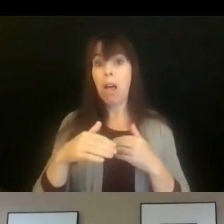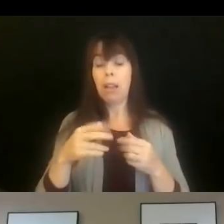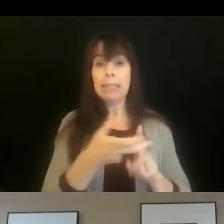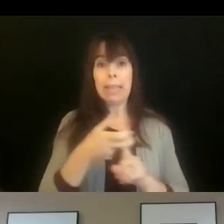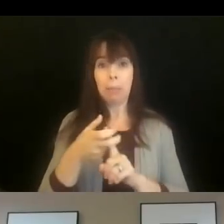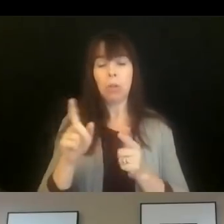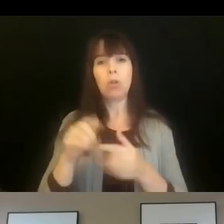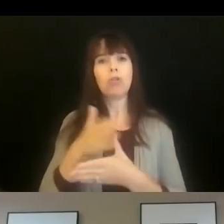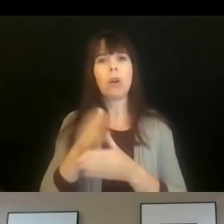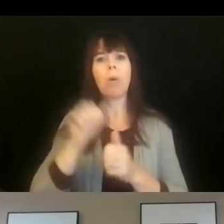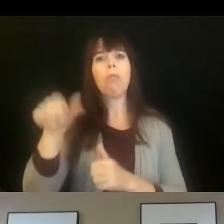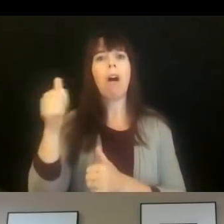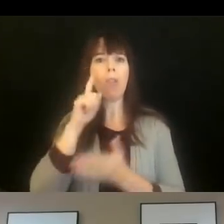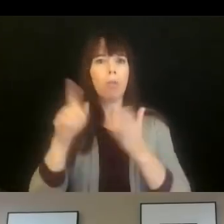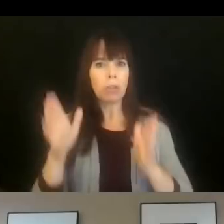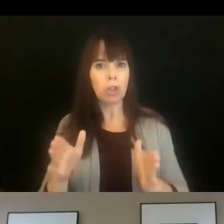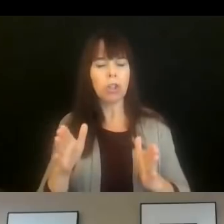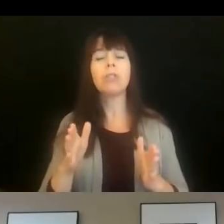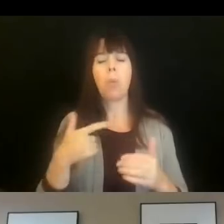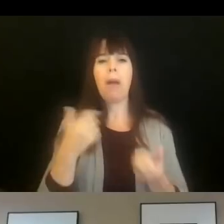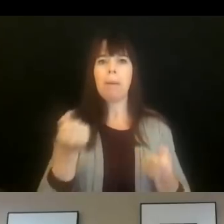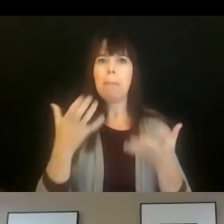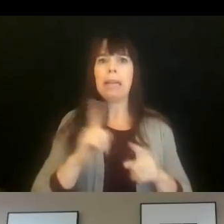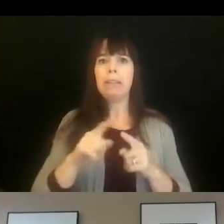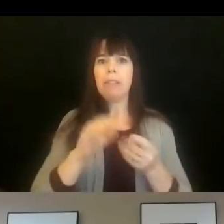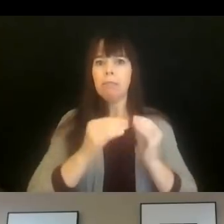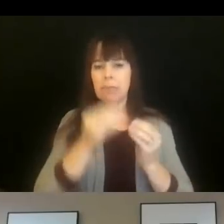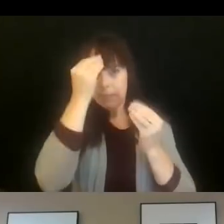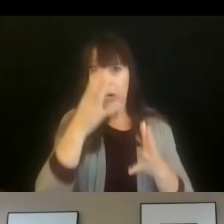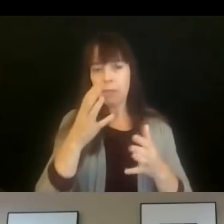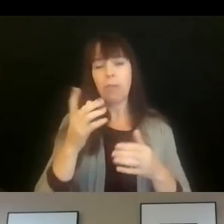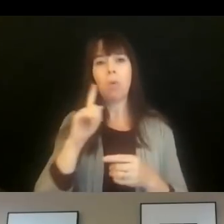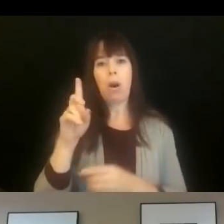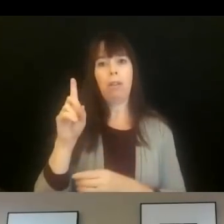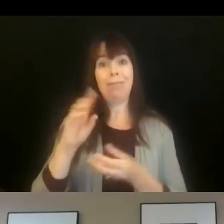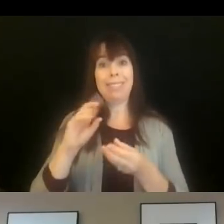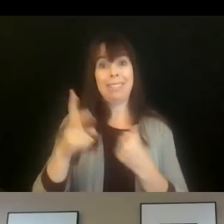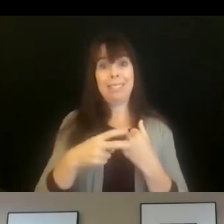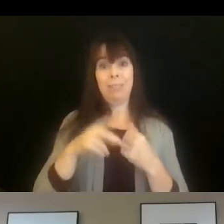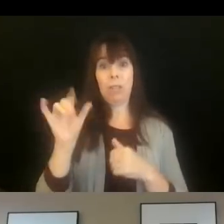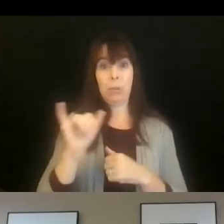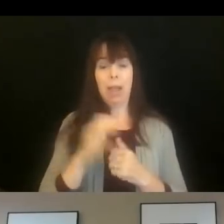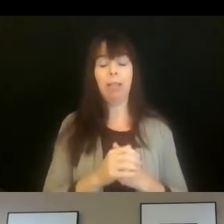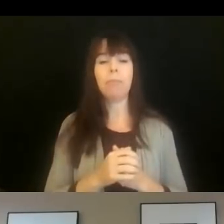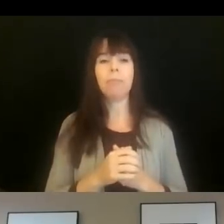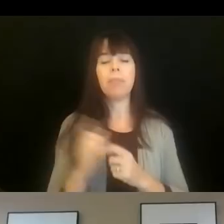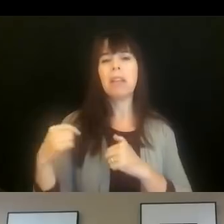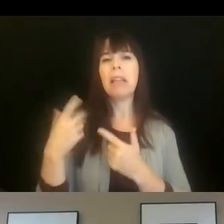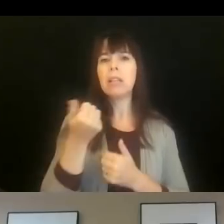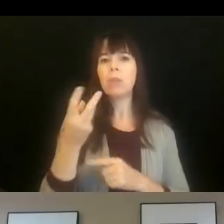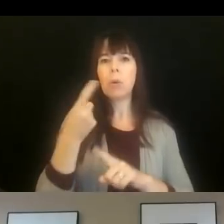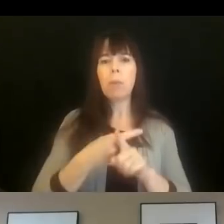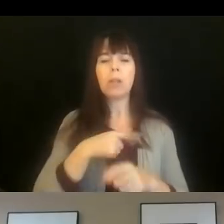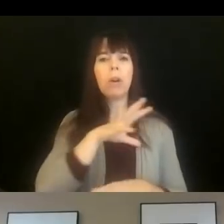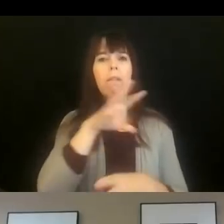other researchers. And we have multiple data repository as well. In the last couple of months, we were also involved